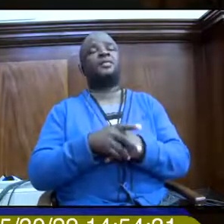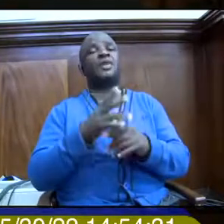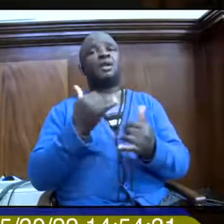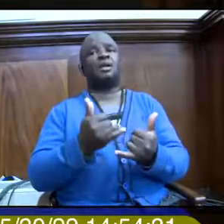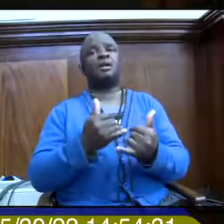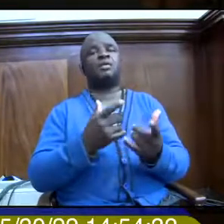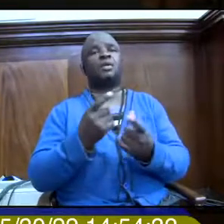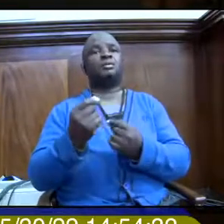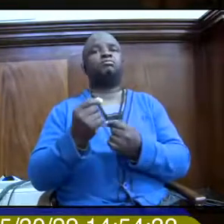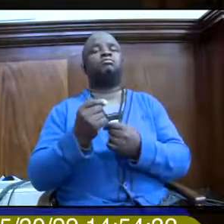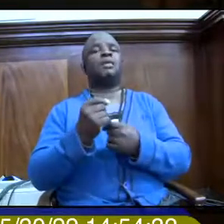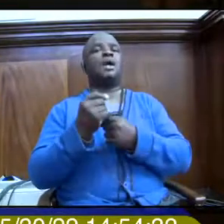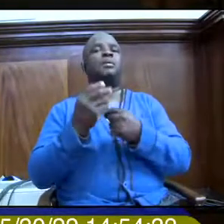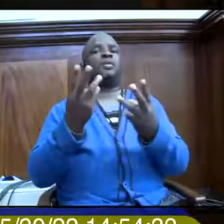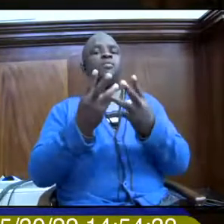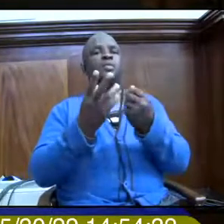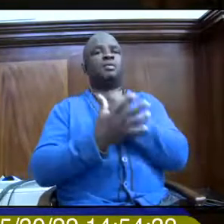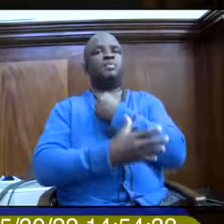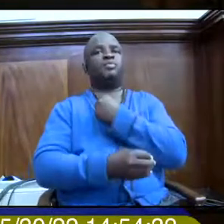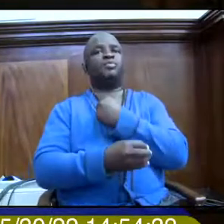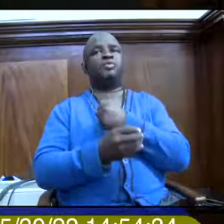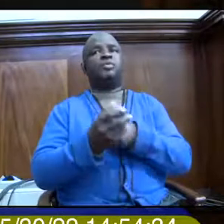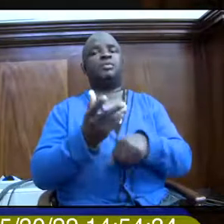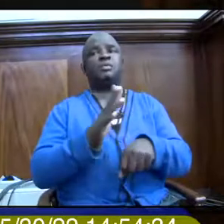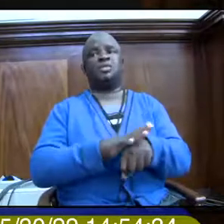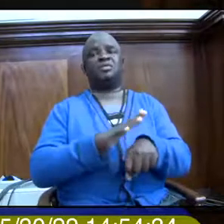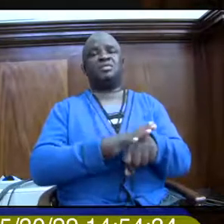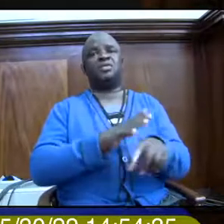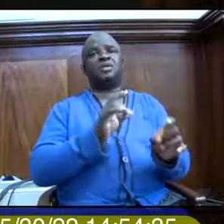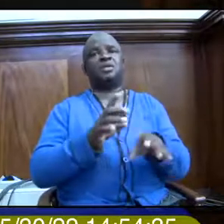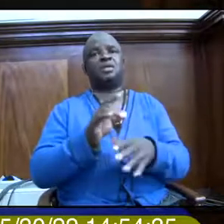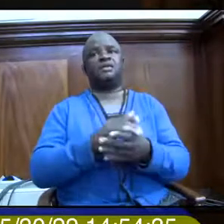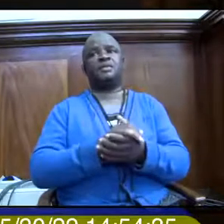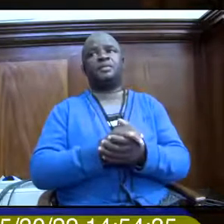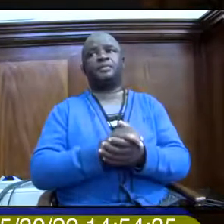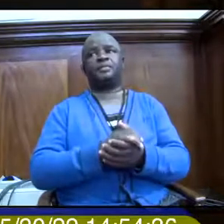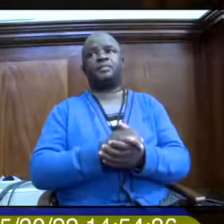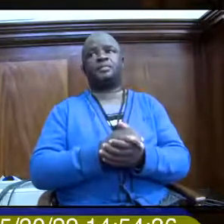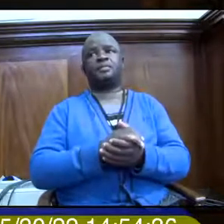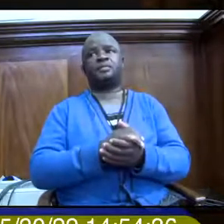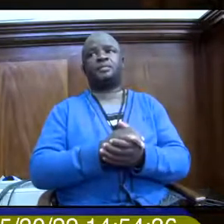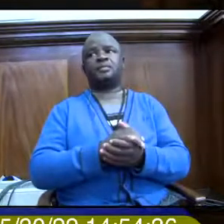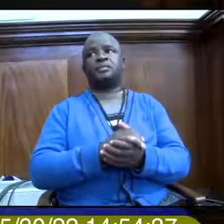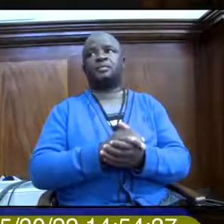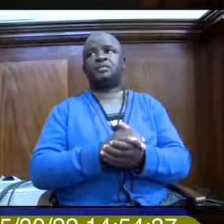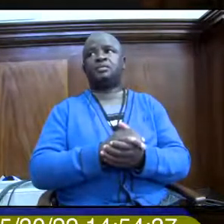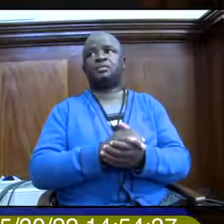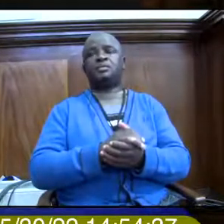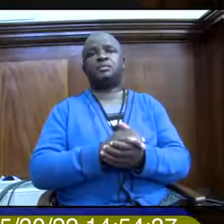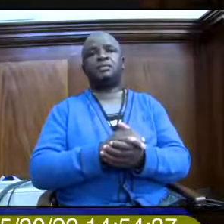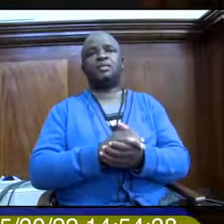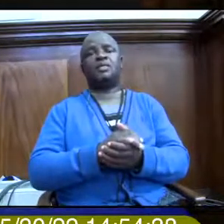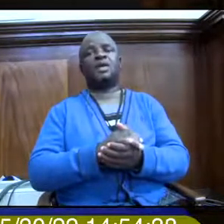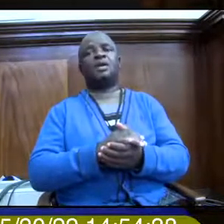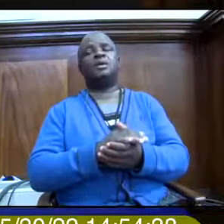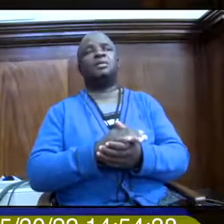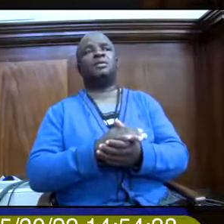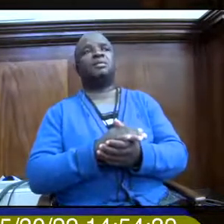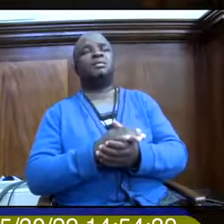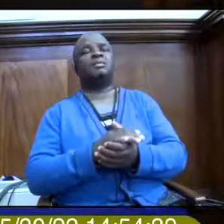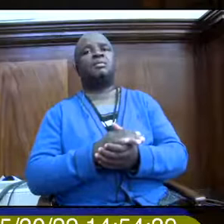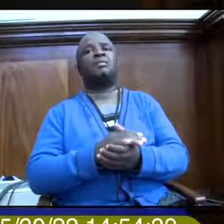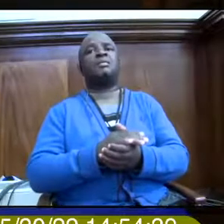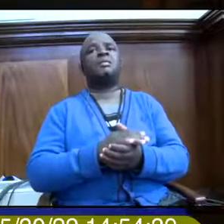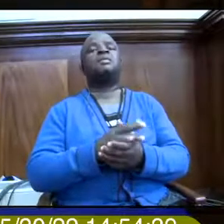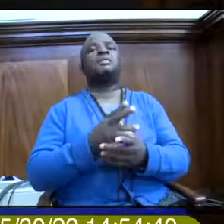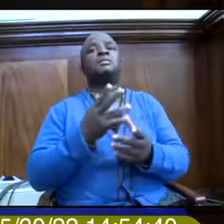poor more vulnerable in greater parts of the country engulfed in long spells of drought